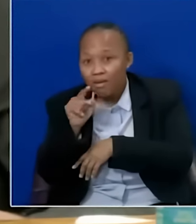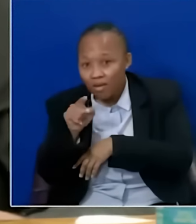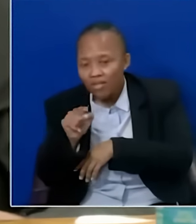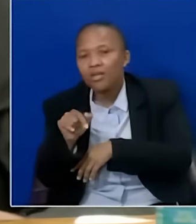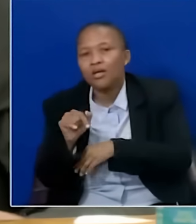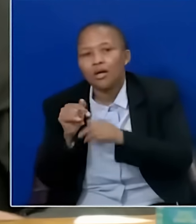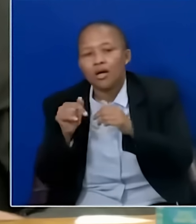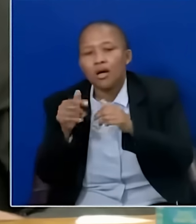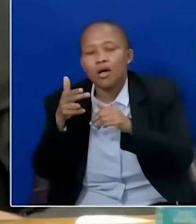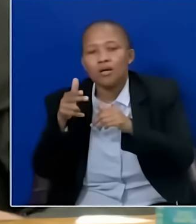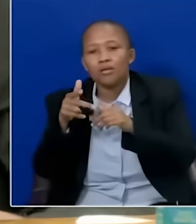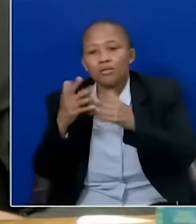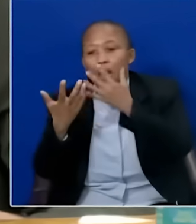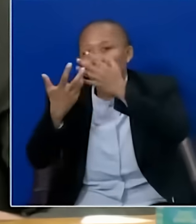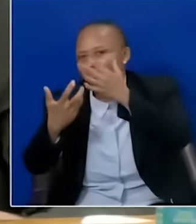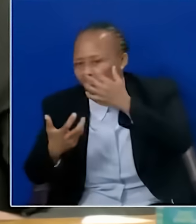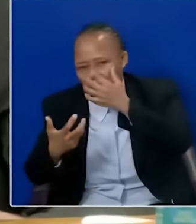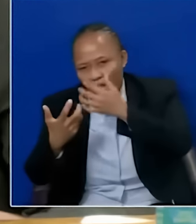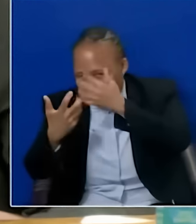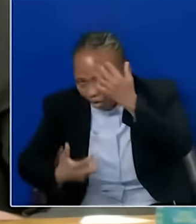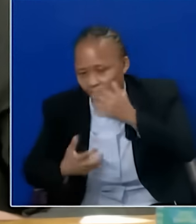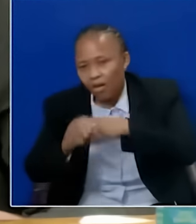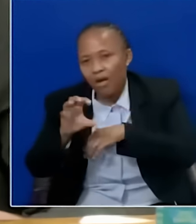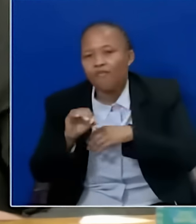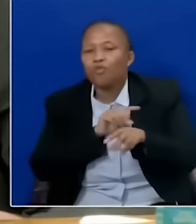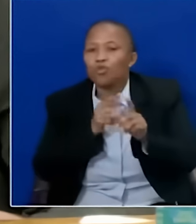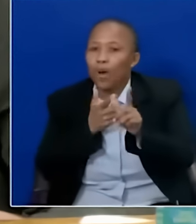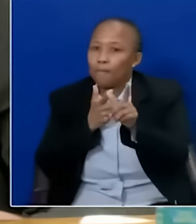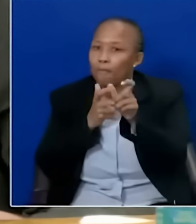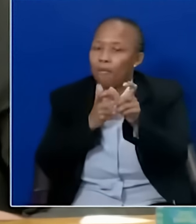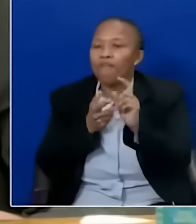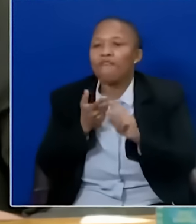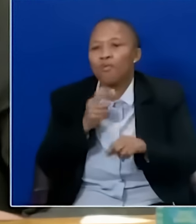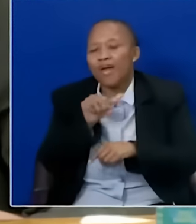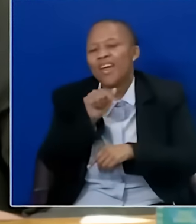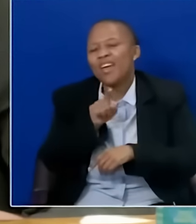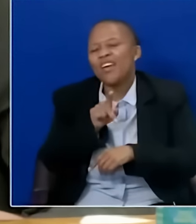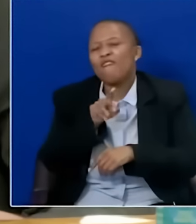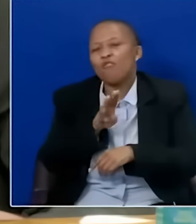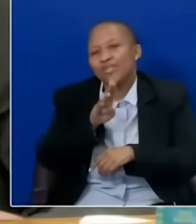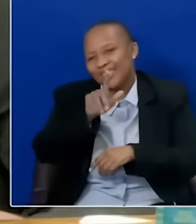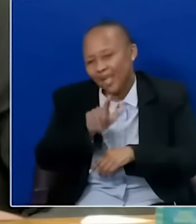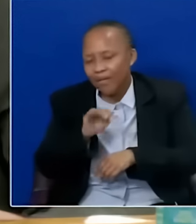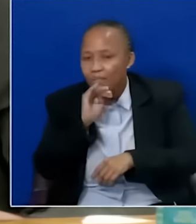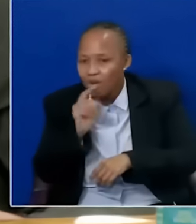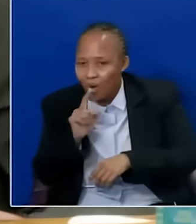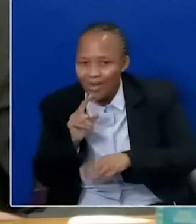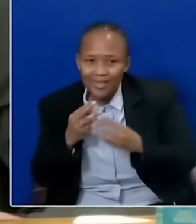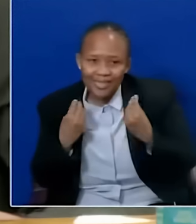seized in Bramley. That's what he should have said. Instead, he said something that ultimately is clearly self-destructive.